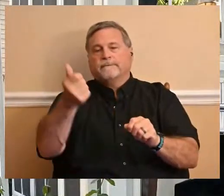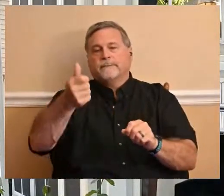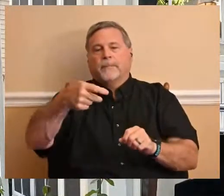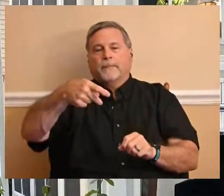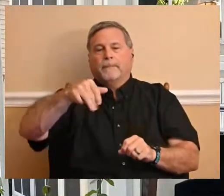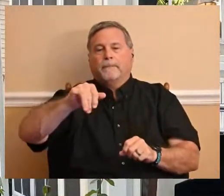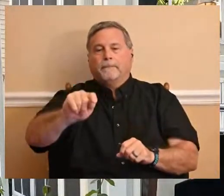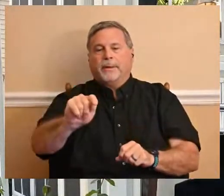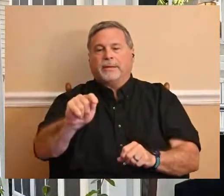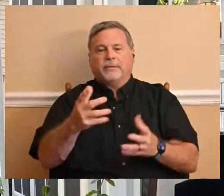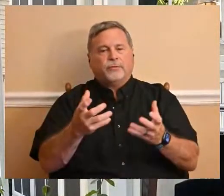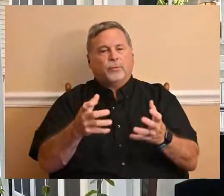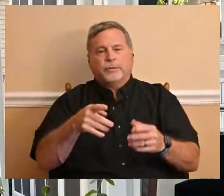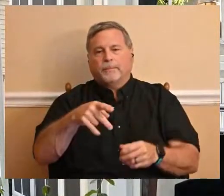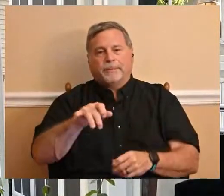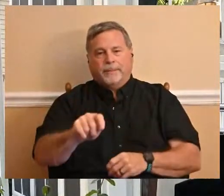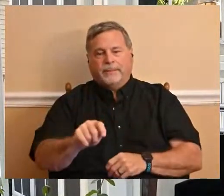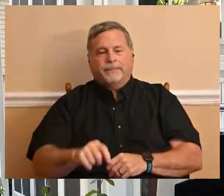you don't want that pit in there.